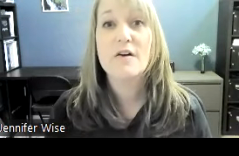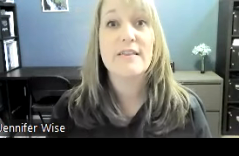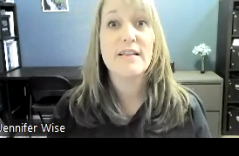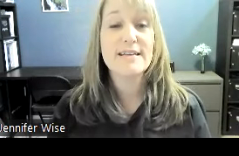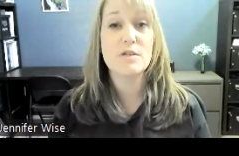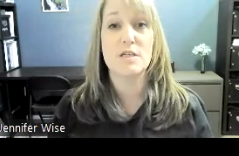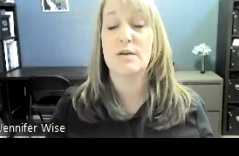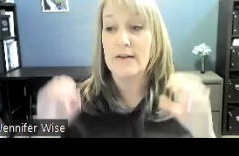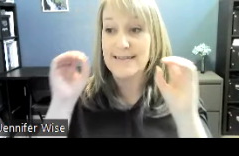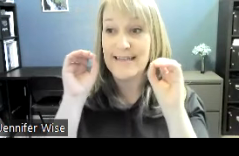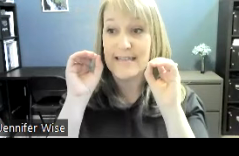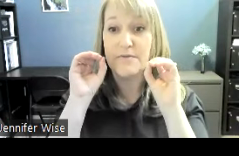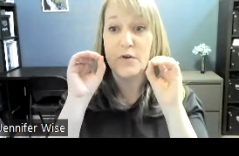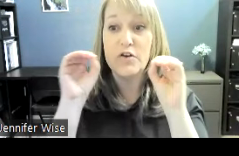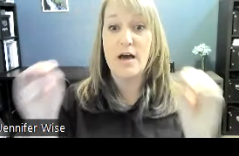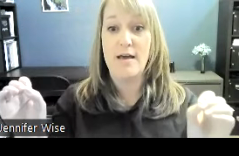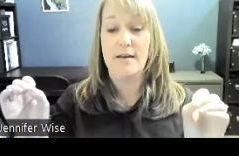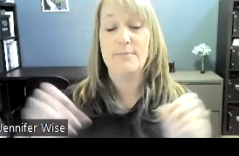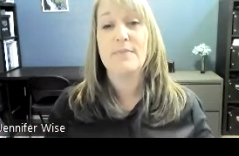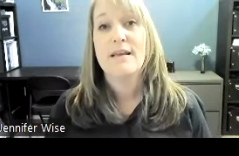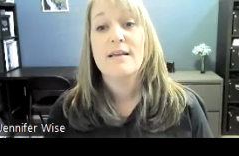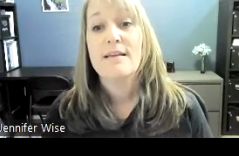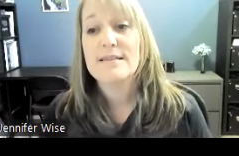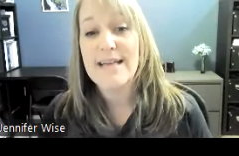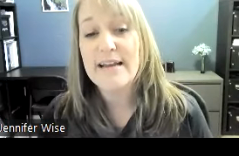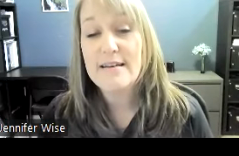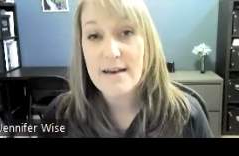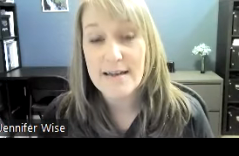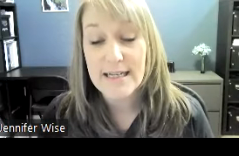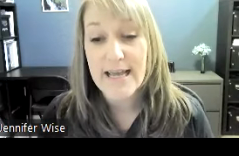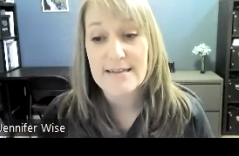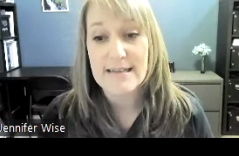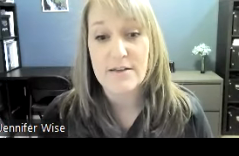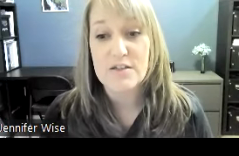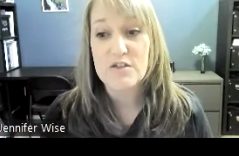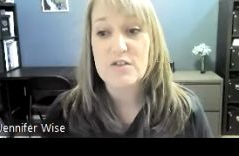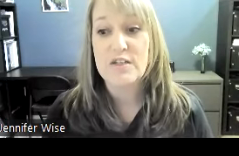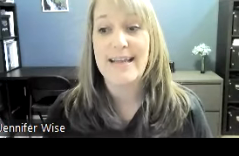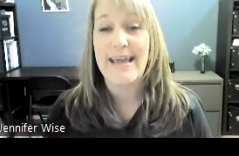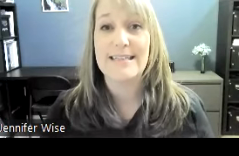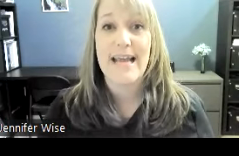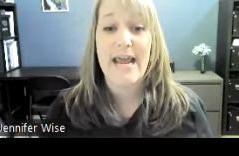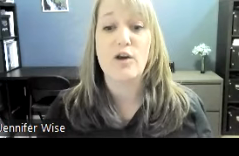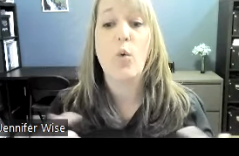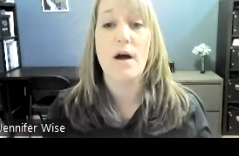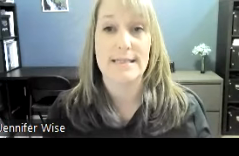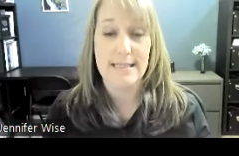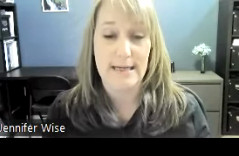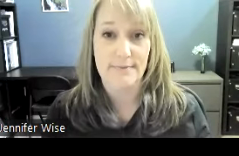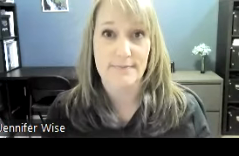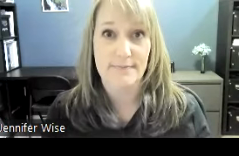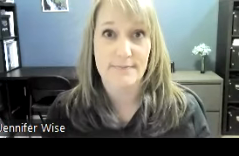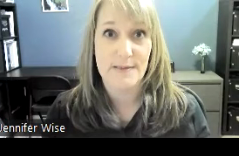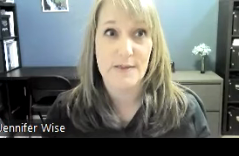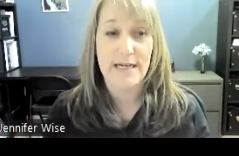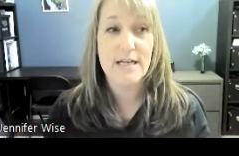All right. The last one to talk about is that sign for none. The sign none in ASL is used to negate a quantity.